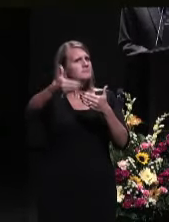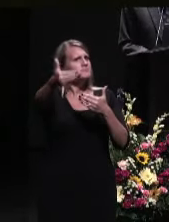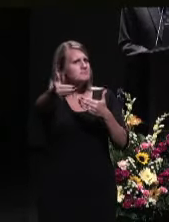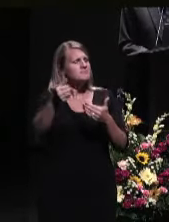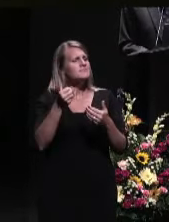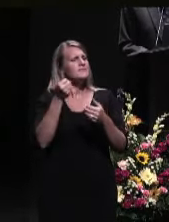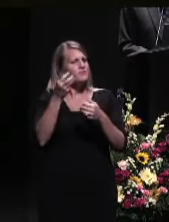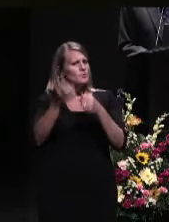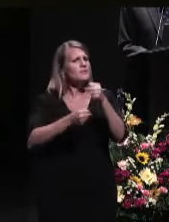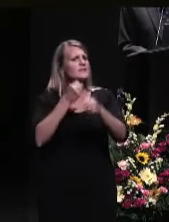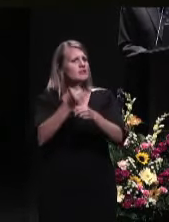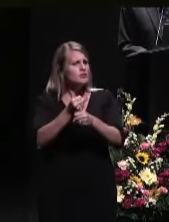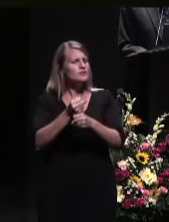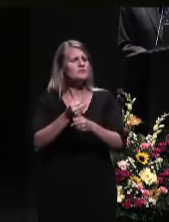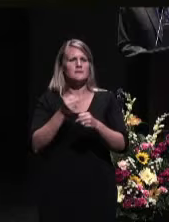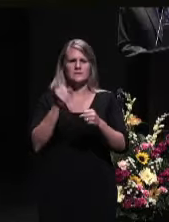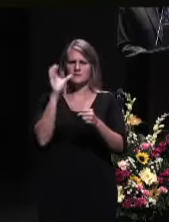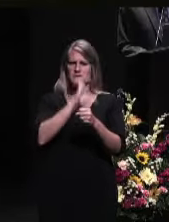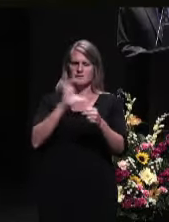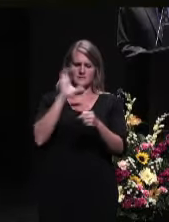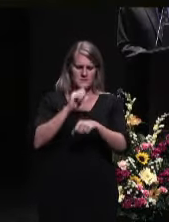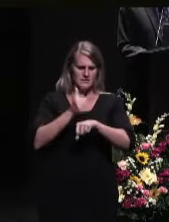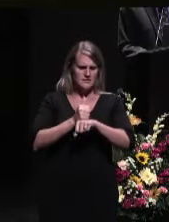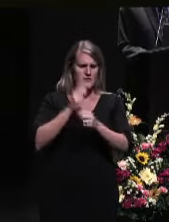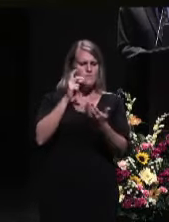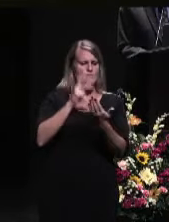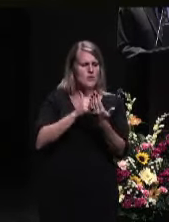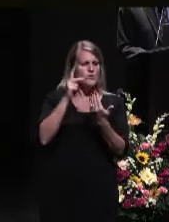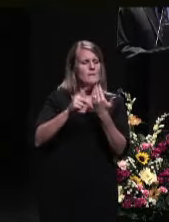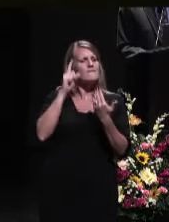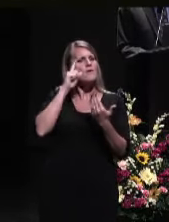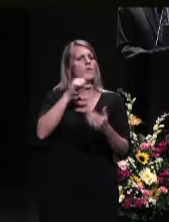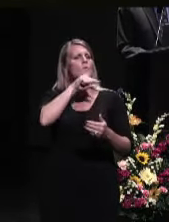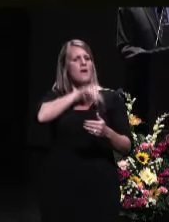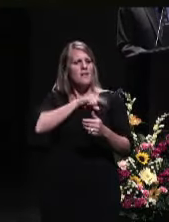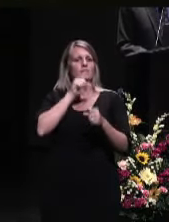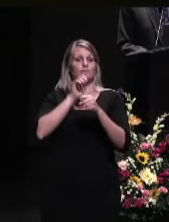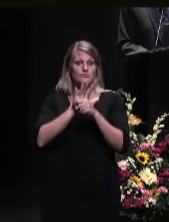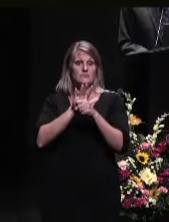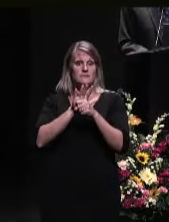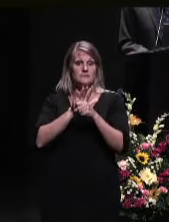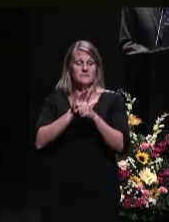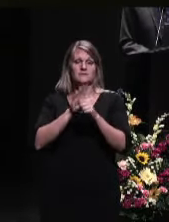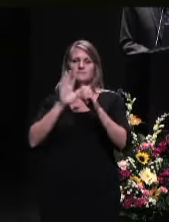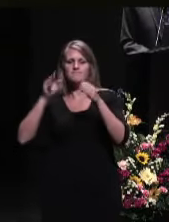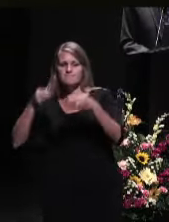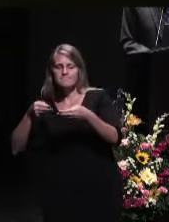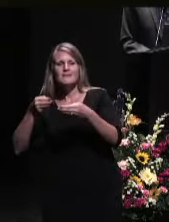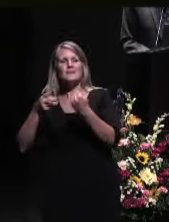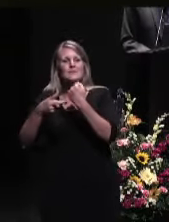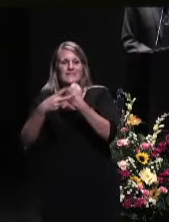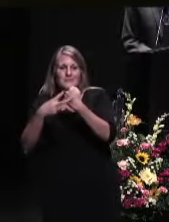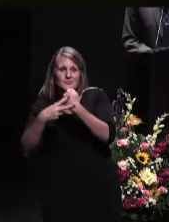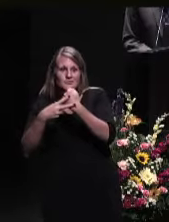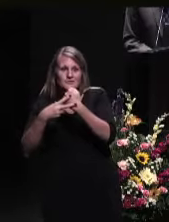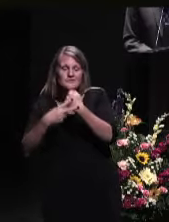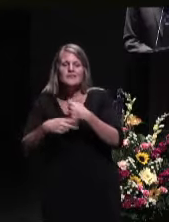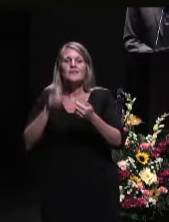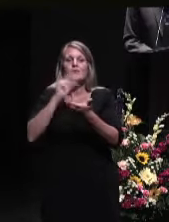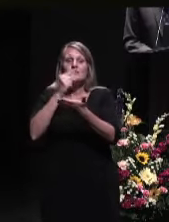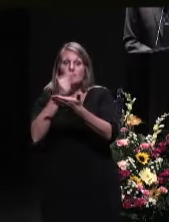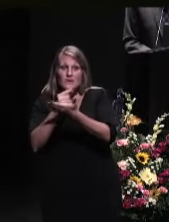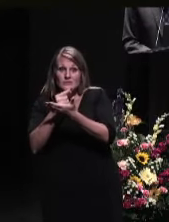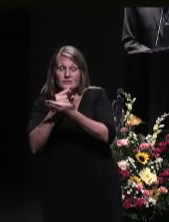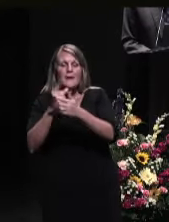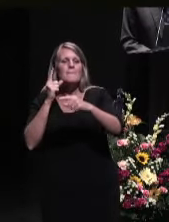years, pursuing programs around quality assurance for student success, namely around retention and graduation, but especially around closing